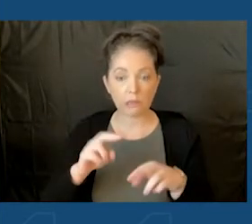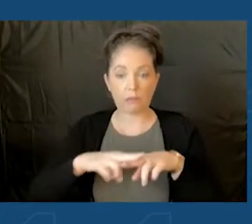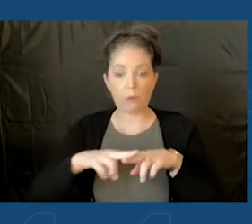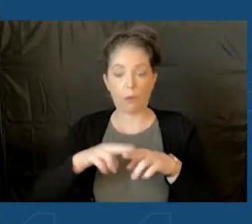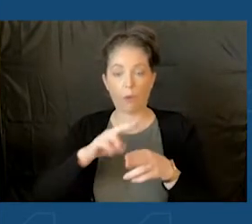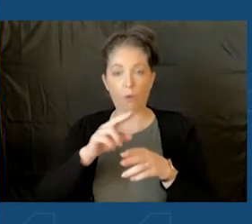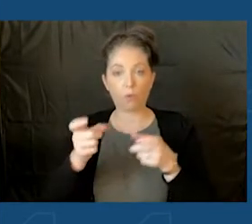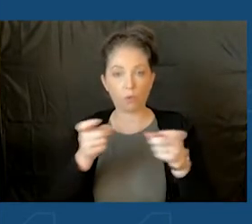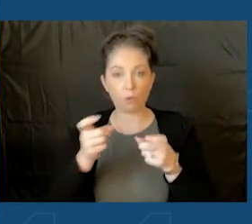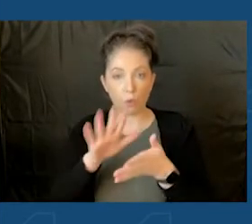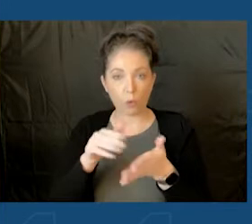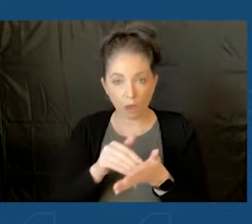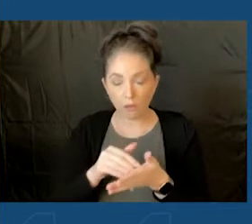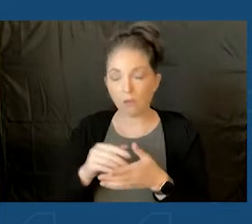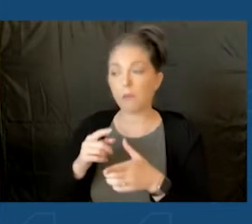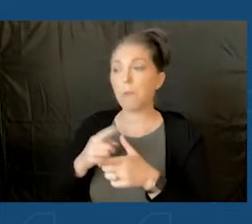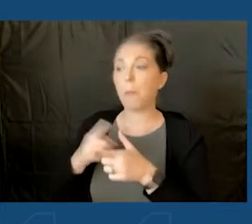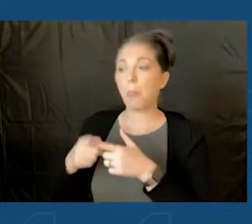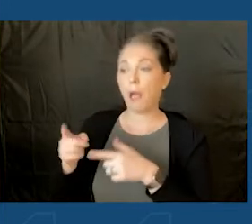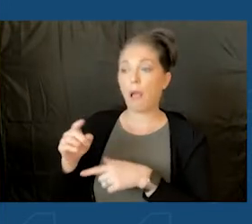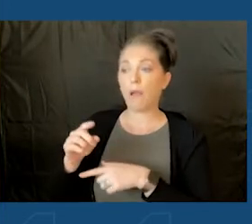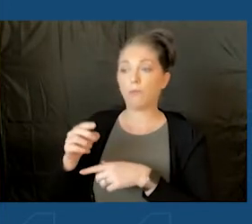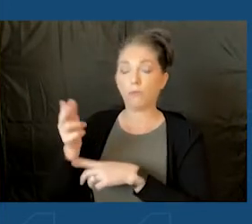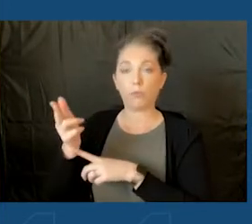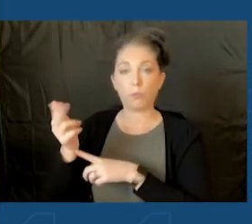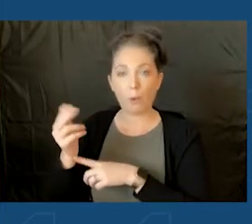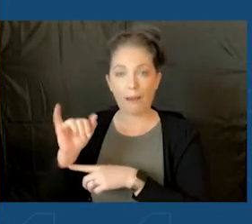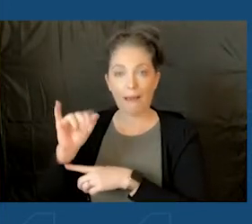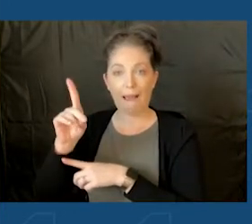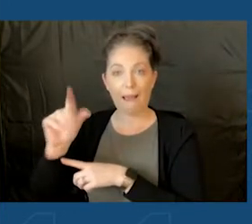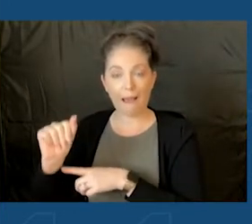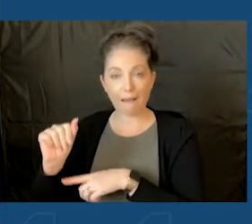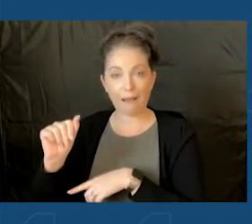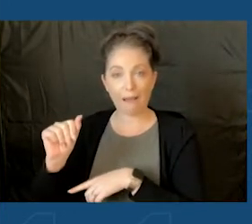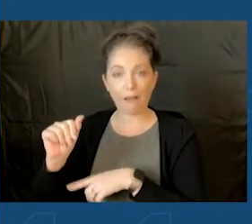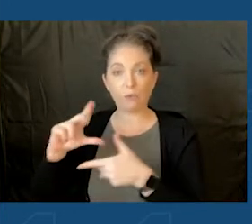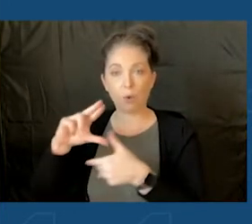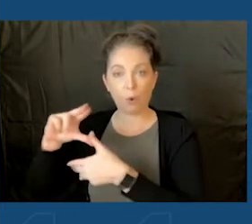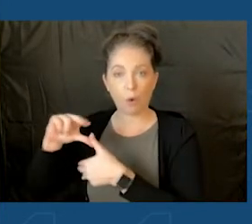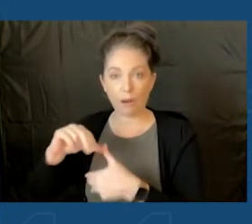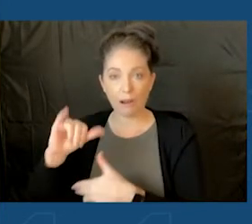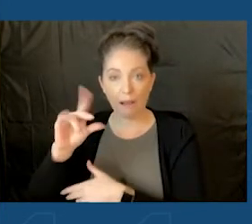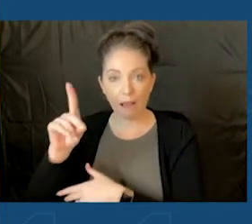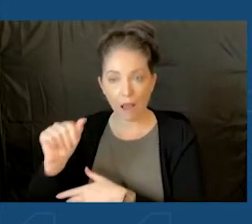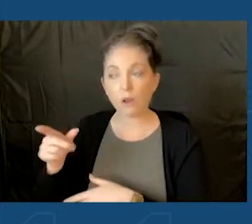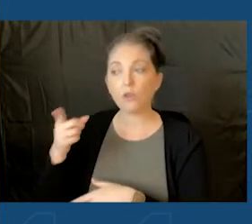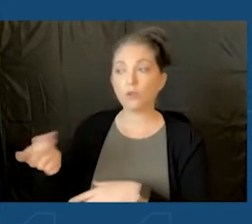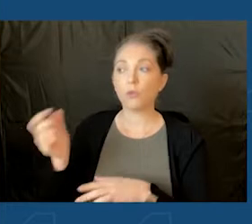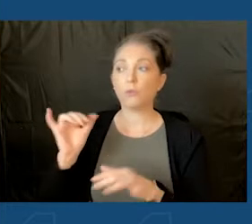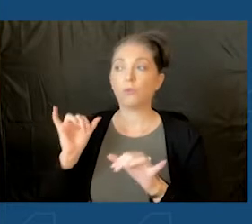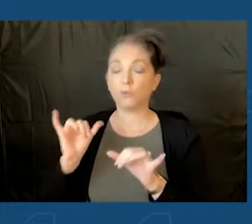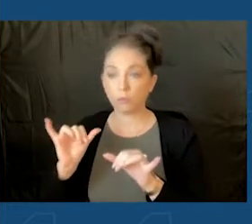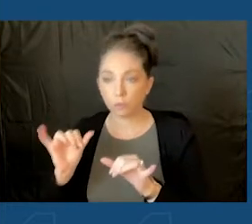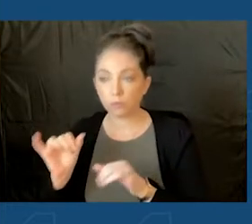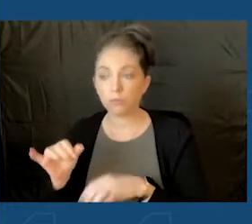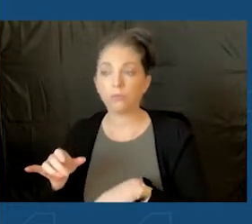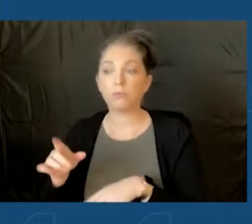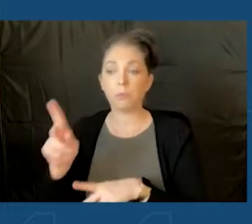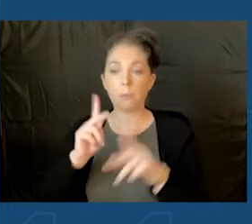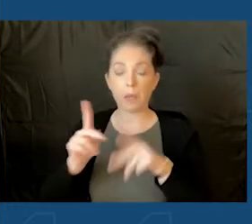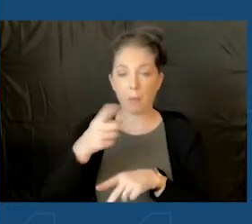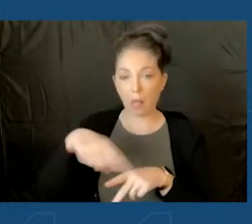dealt with the impacts of Hurricane Ida, both coming out to comfort people who had had their lives impacted, some of whom were in